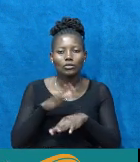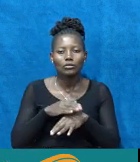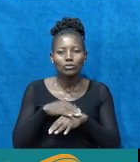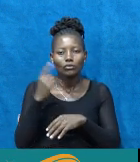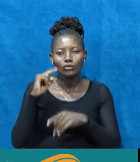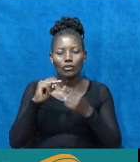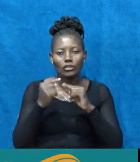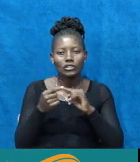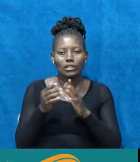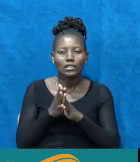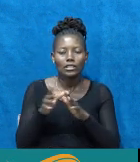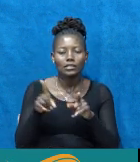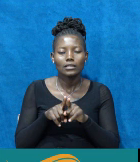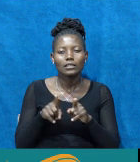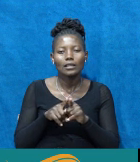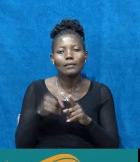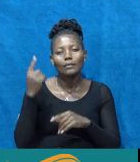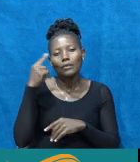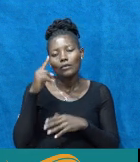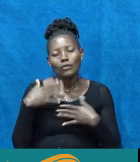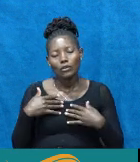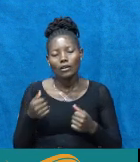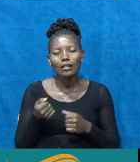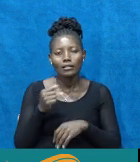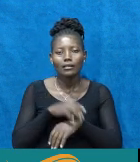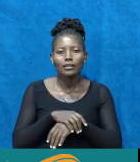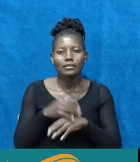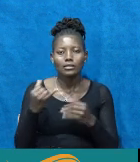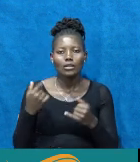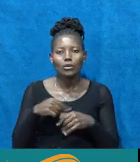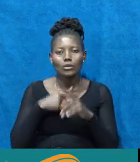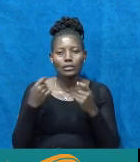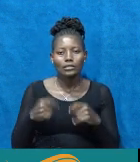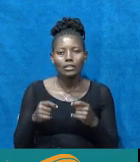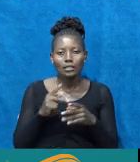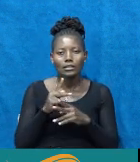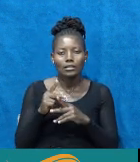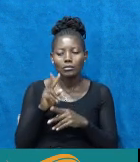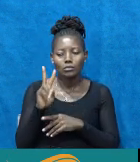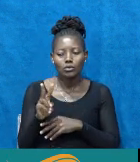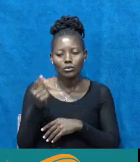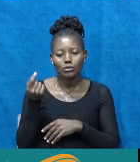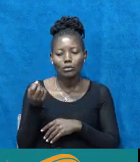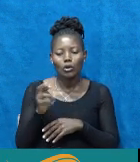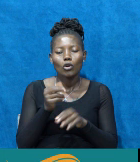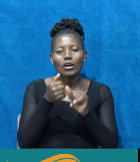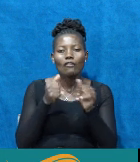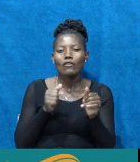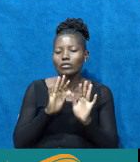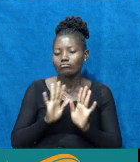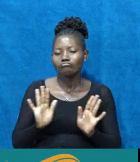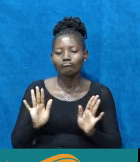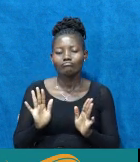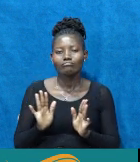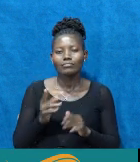oxidants, and which are not optimal for injury and which are not optimal for recovery. So we try and keep those to